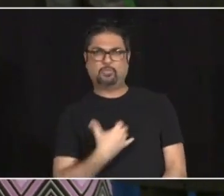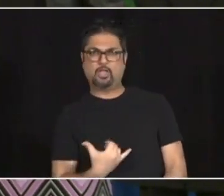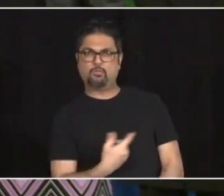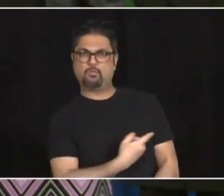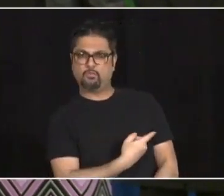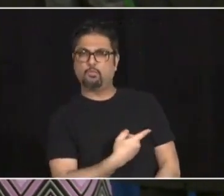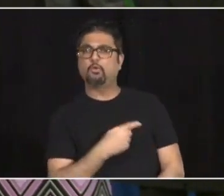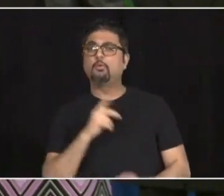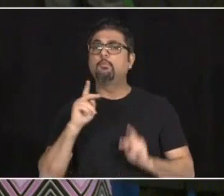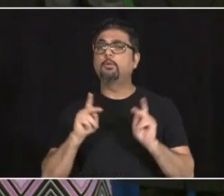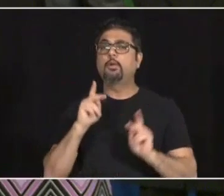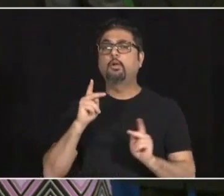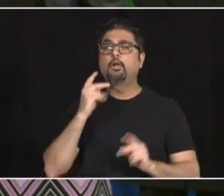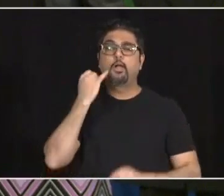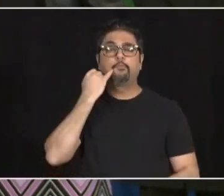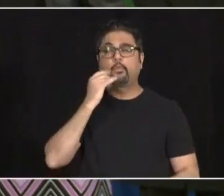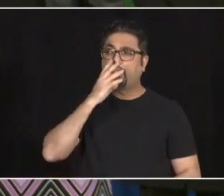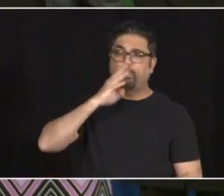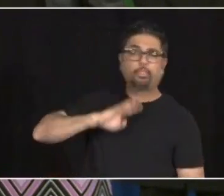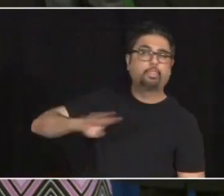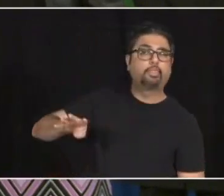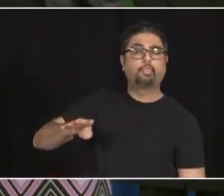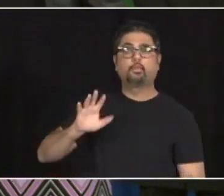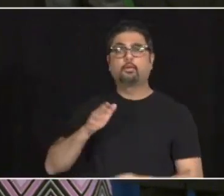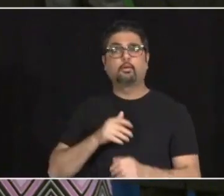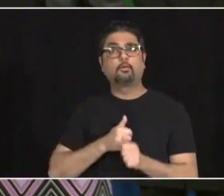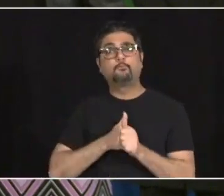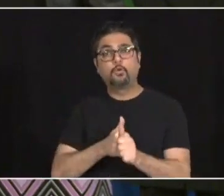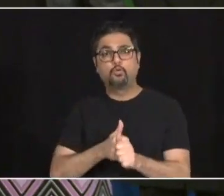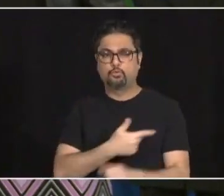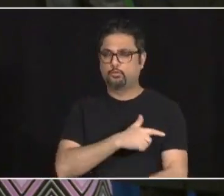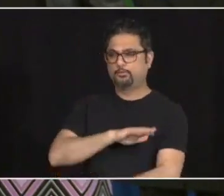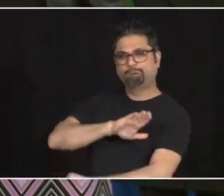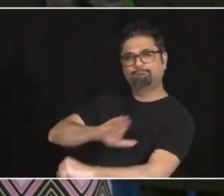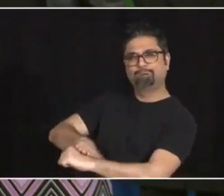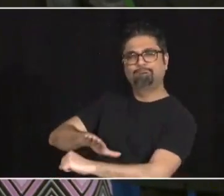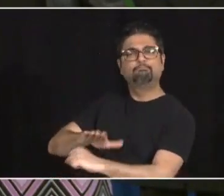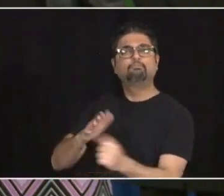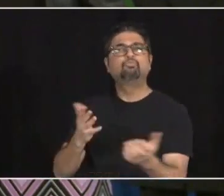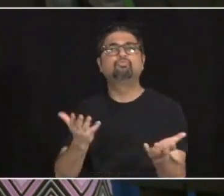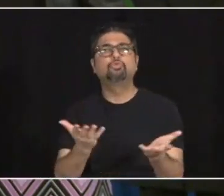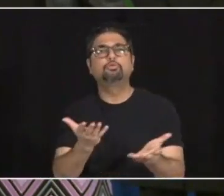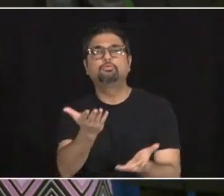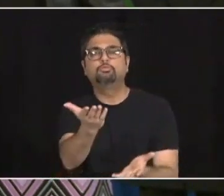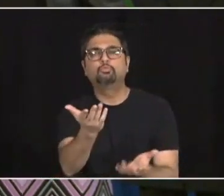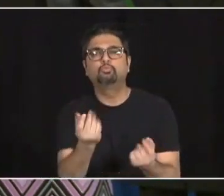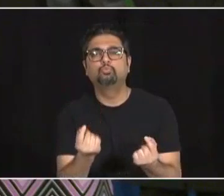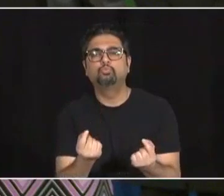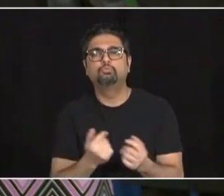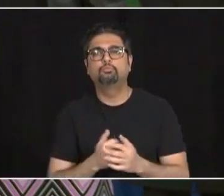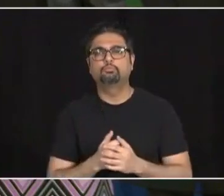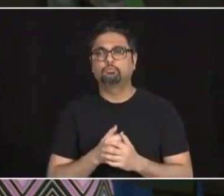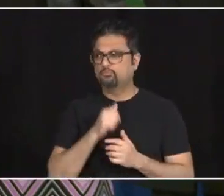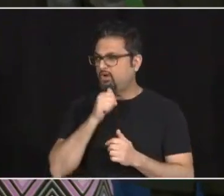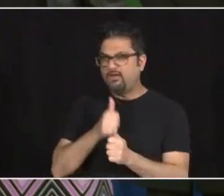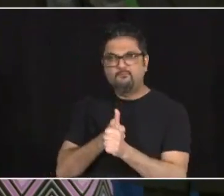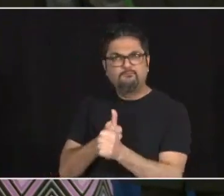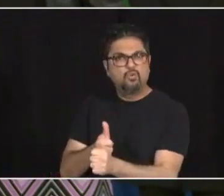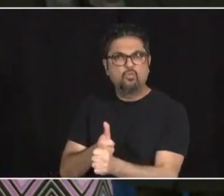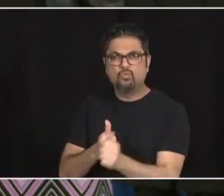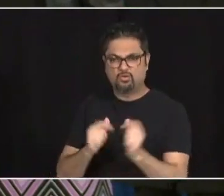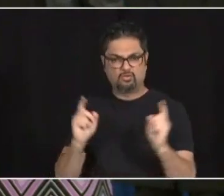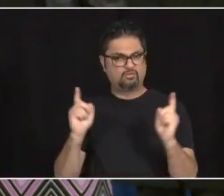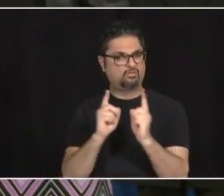seriously, but also who could be not adhering to social and physical distancing protocols? Well,